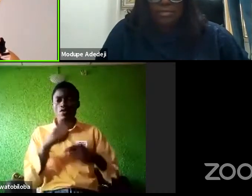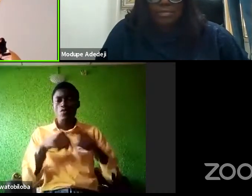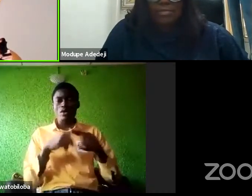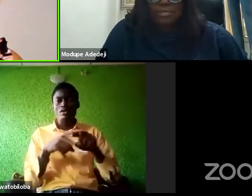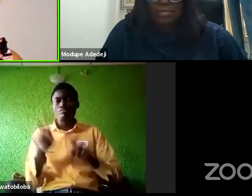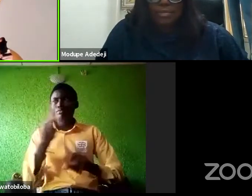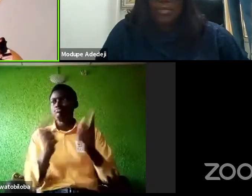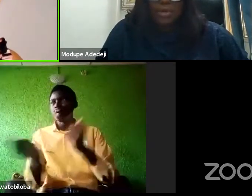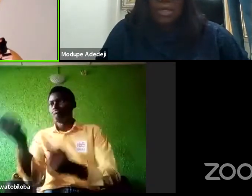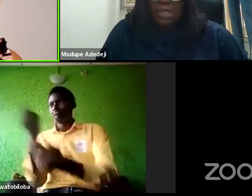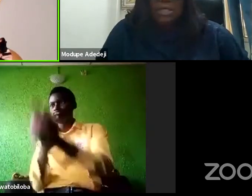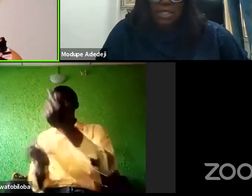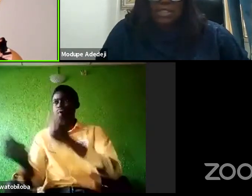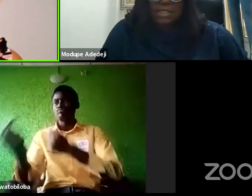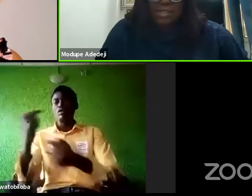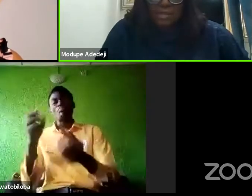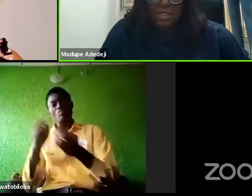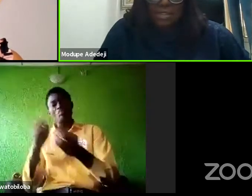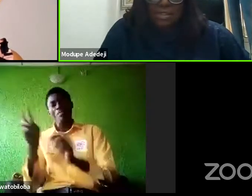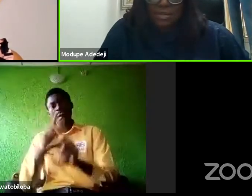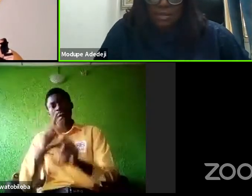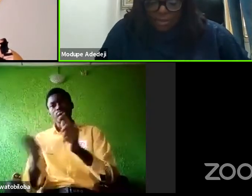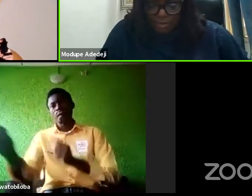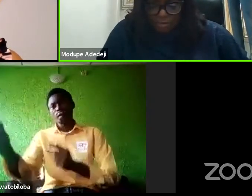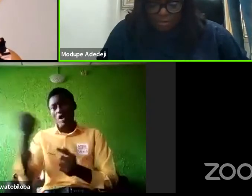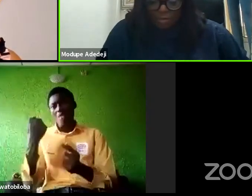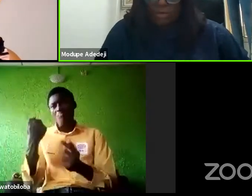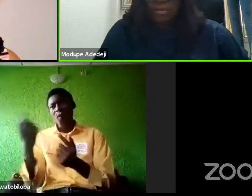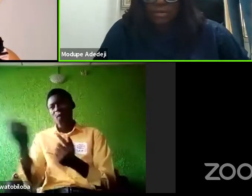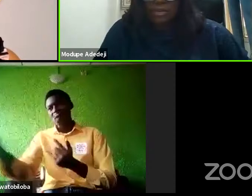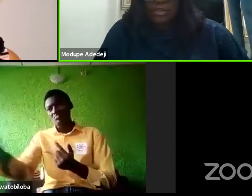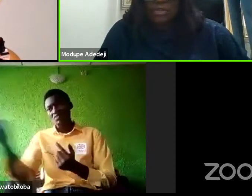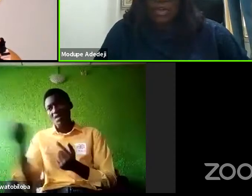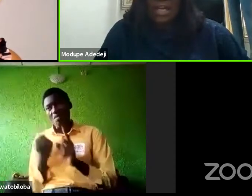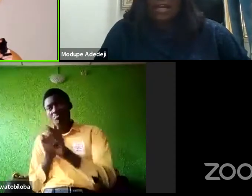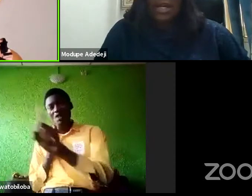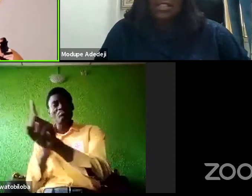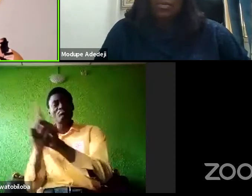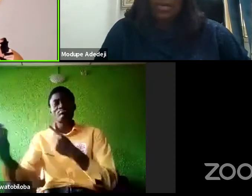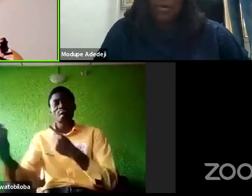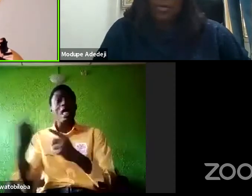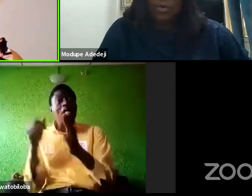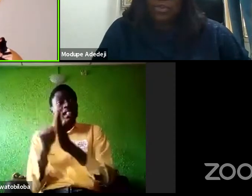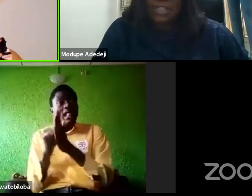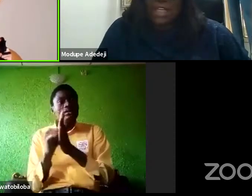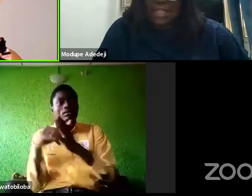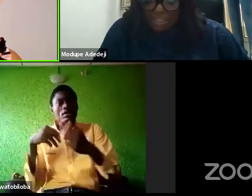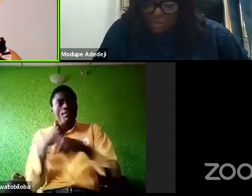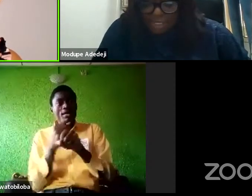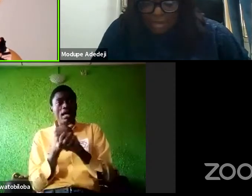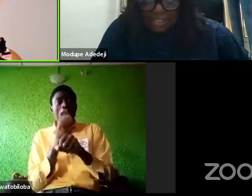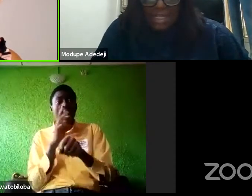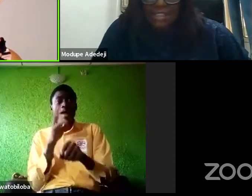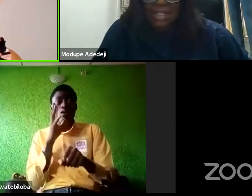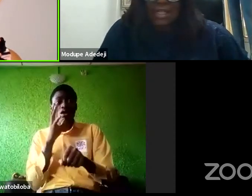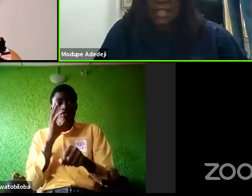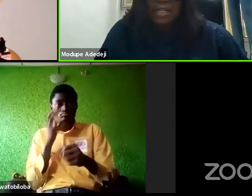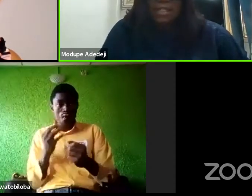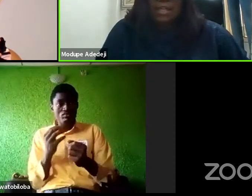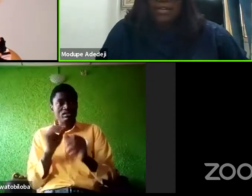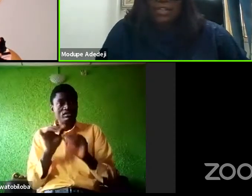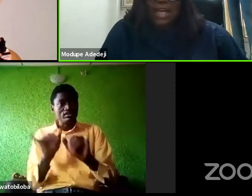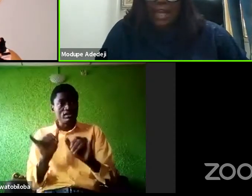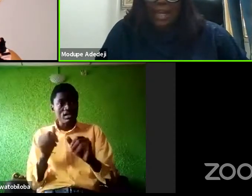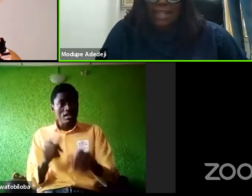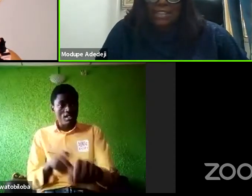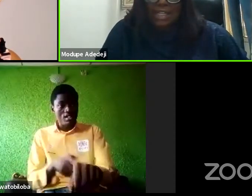think those things kept her longer. So you can imagine when people, especially civil servants, that